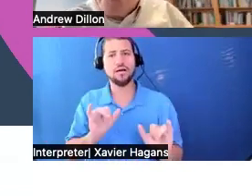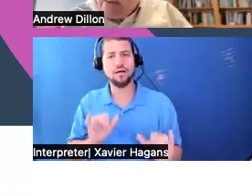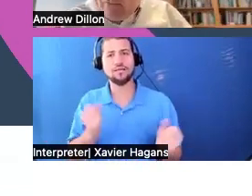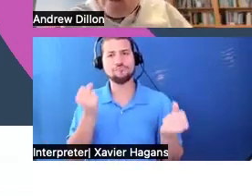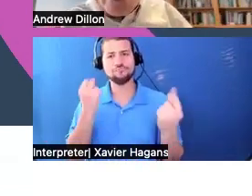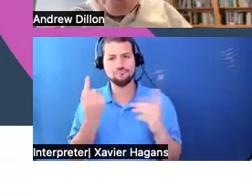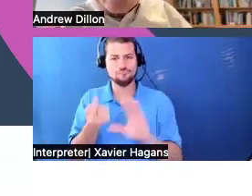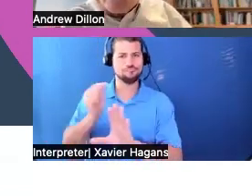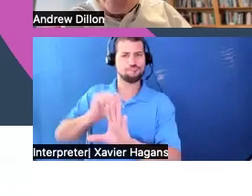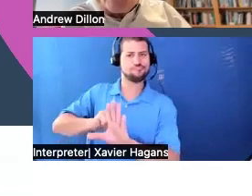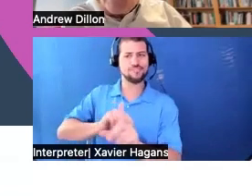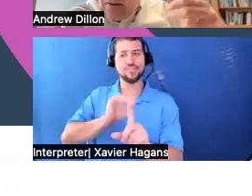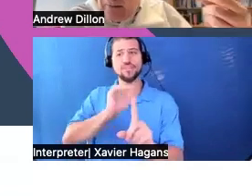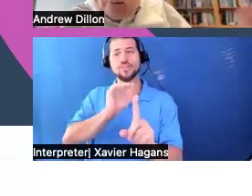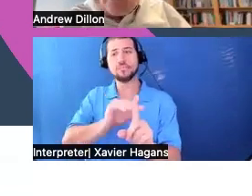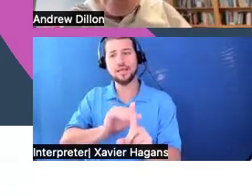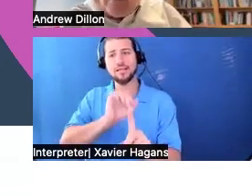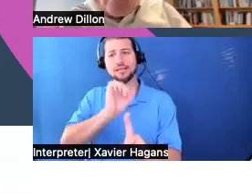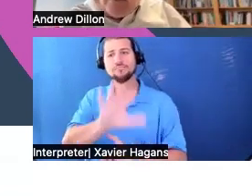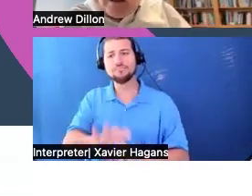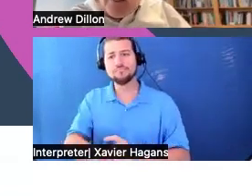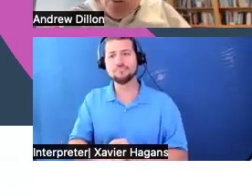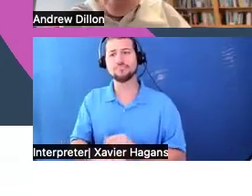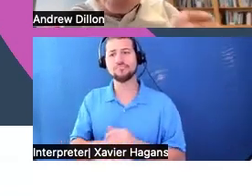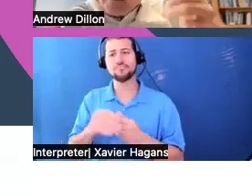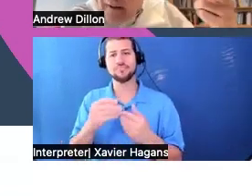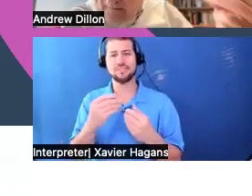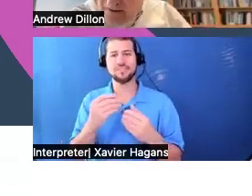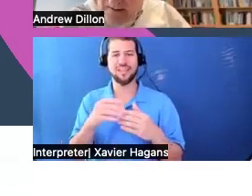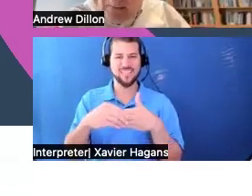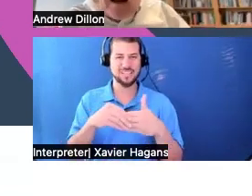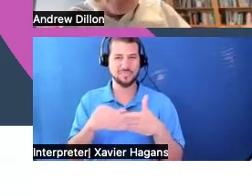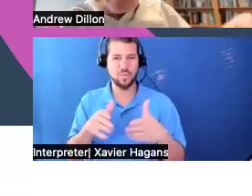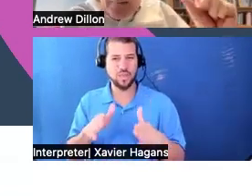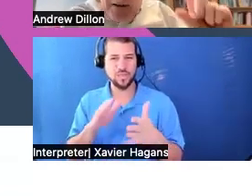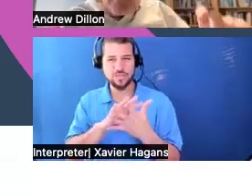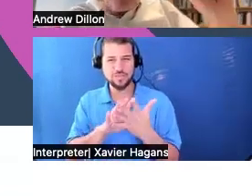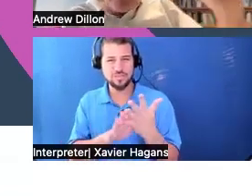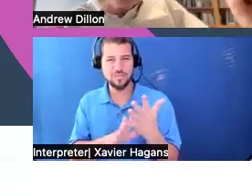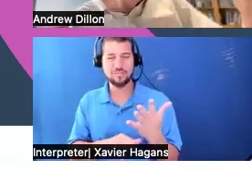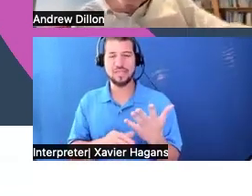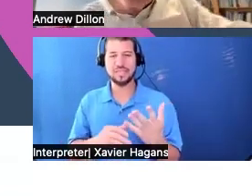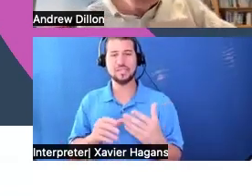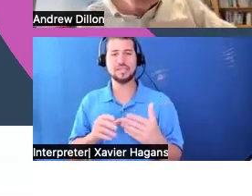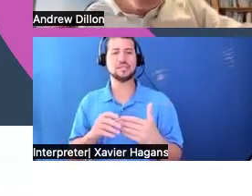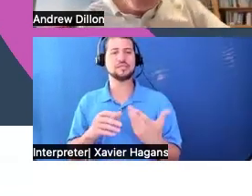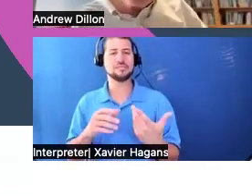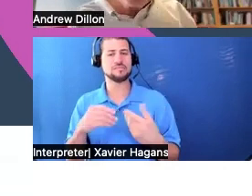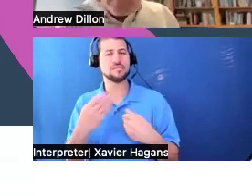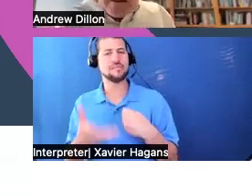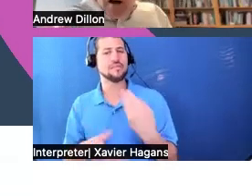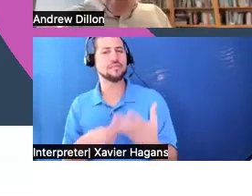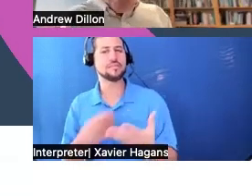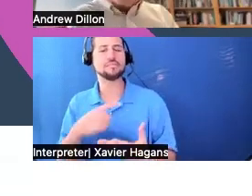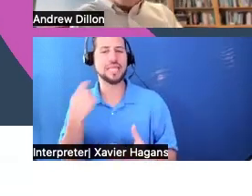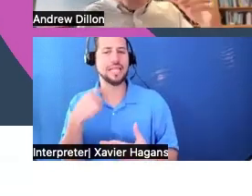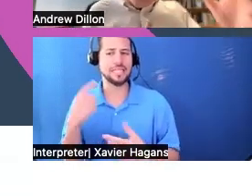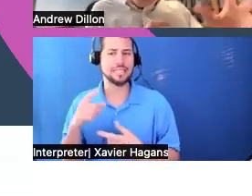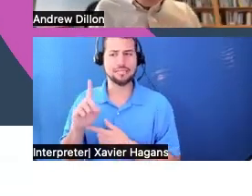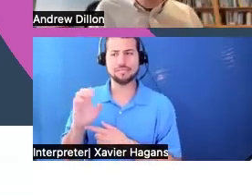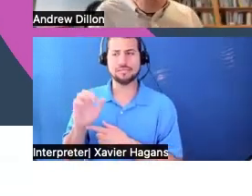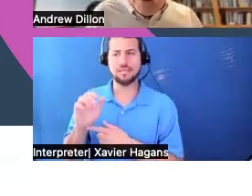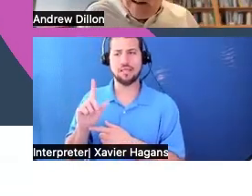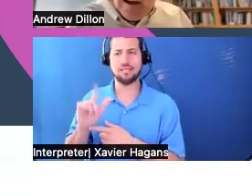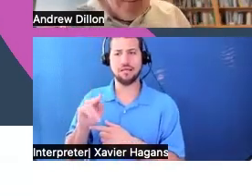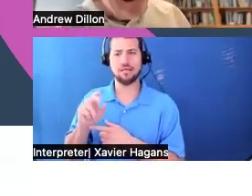by giving them reminders, by giving them flexible ways, by giving them some deadlines, by pointing ahead what's coming, what